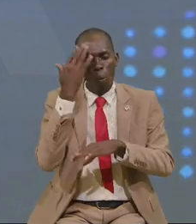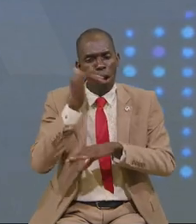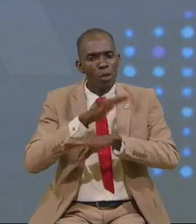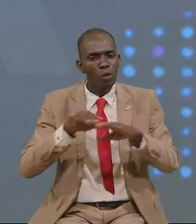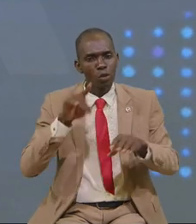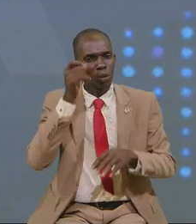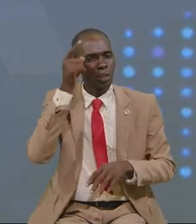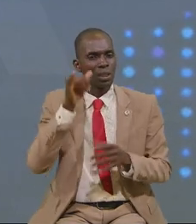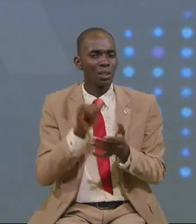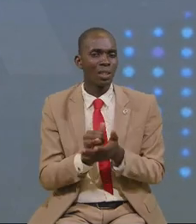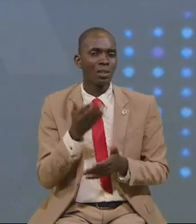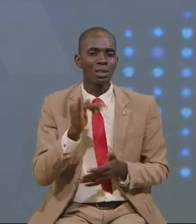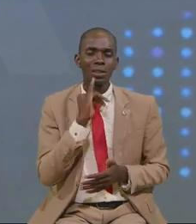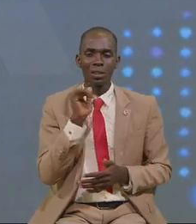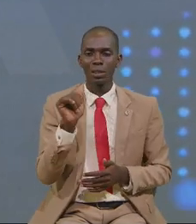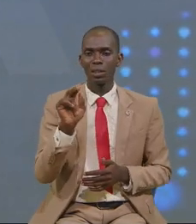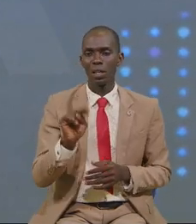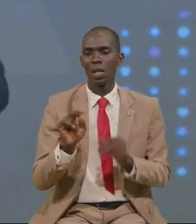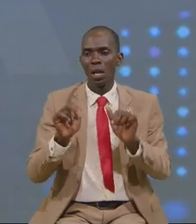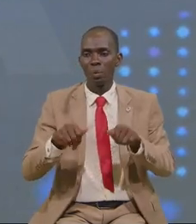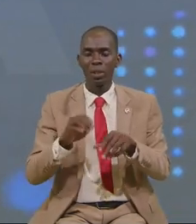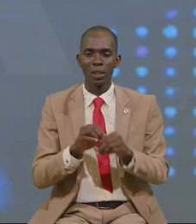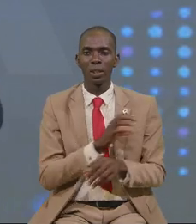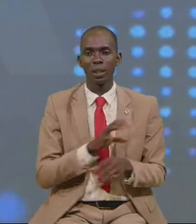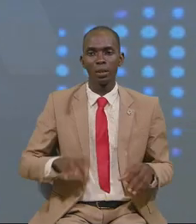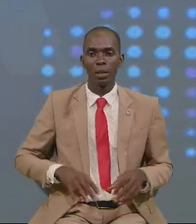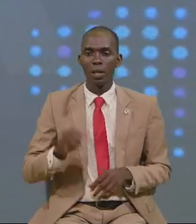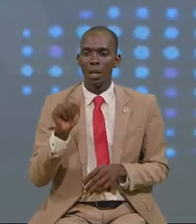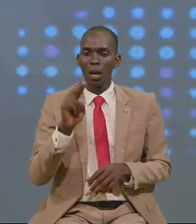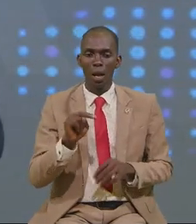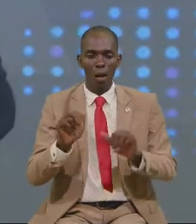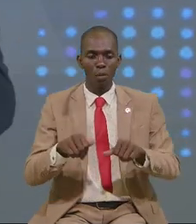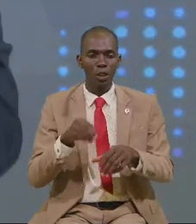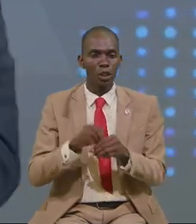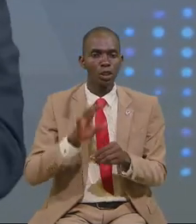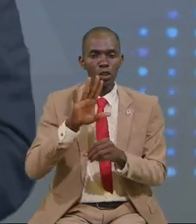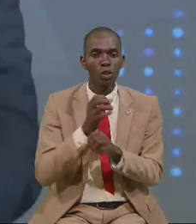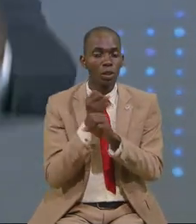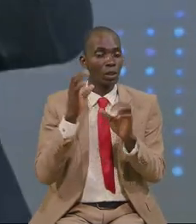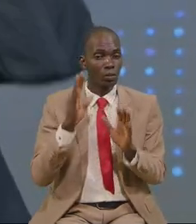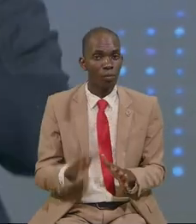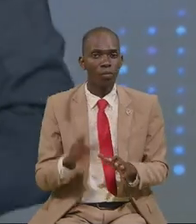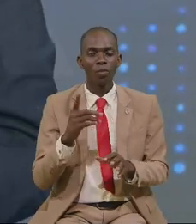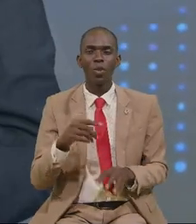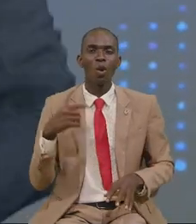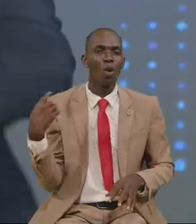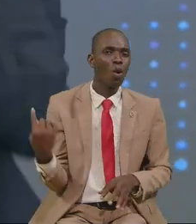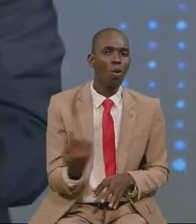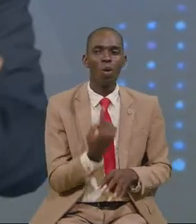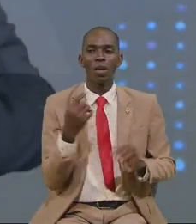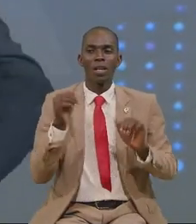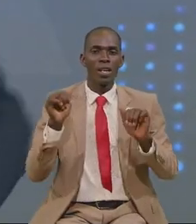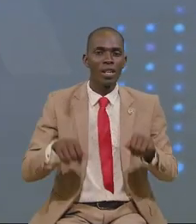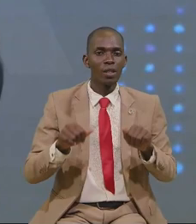Christ, an ability in your Savior, the always able Savior